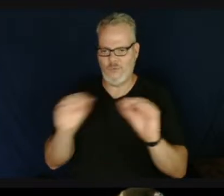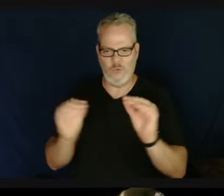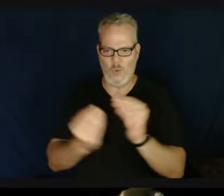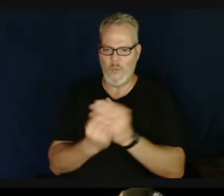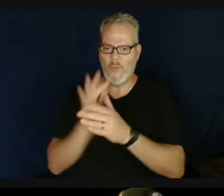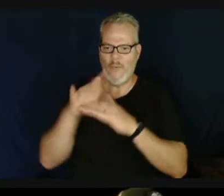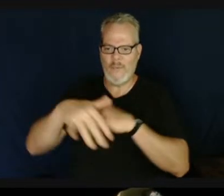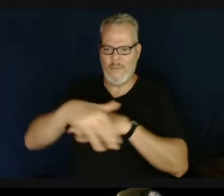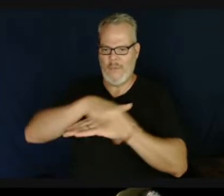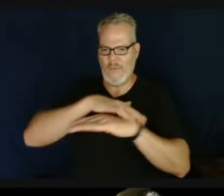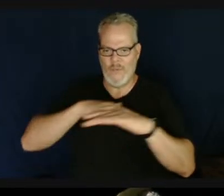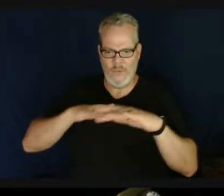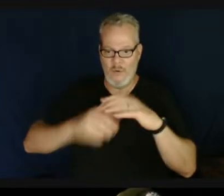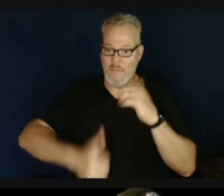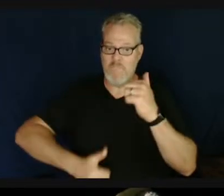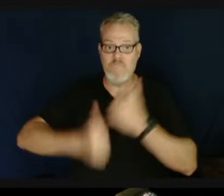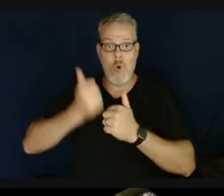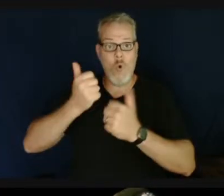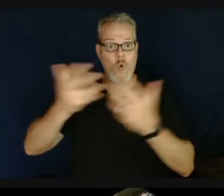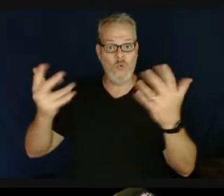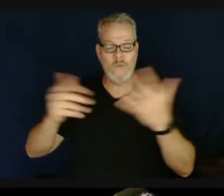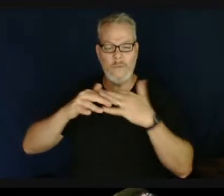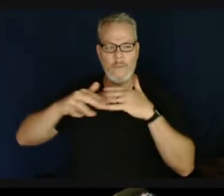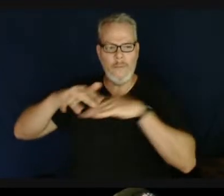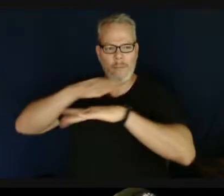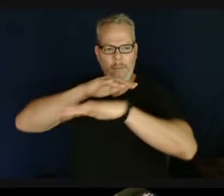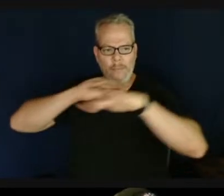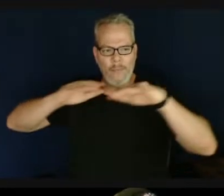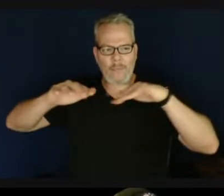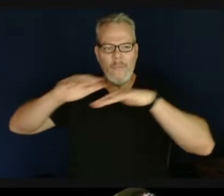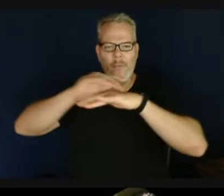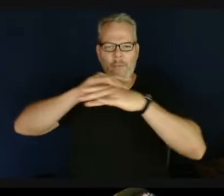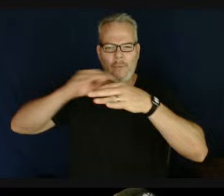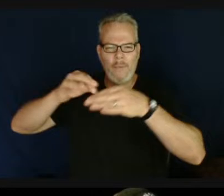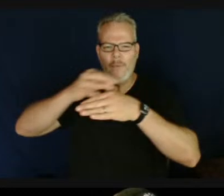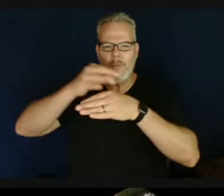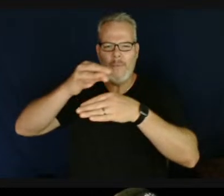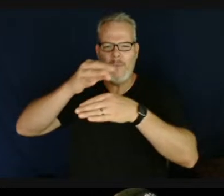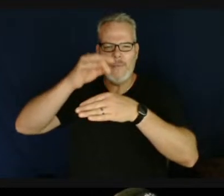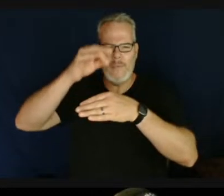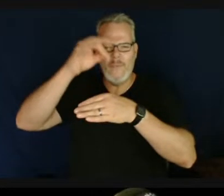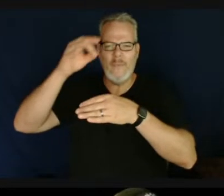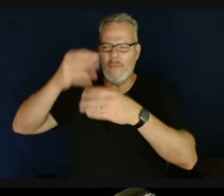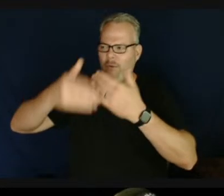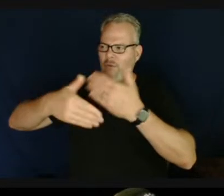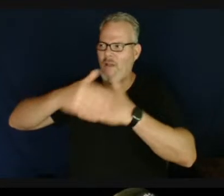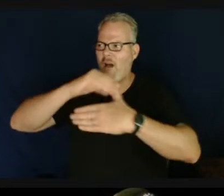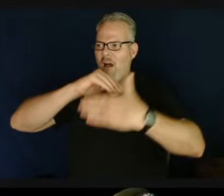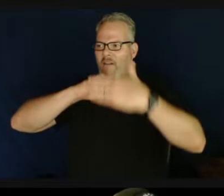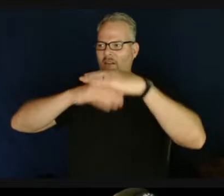was mostly a degassing event, reworking the lava that was already erupted in the lake.